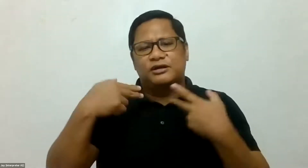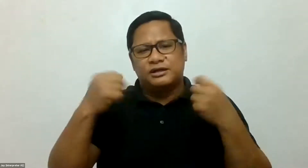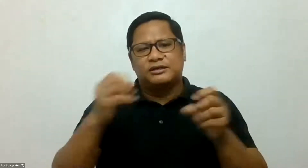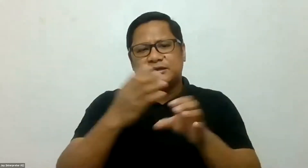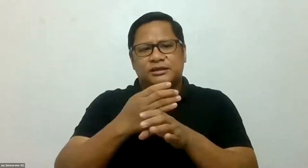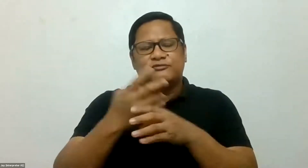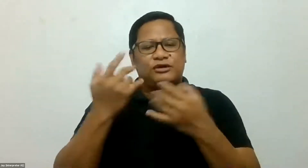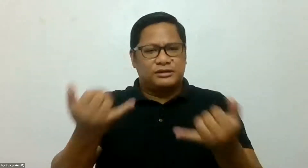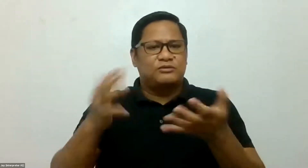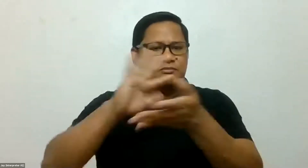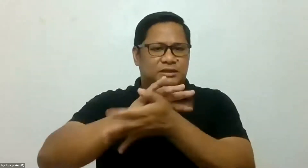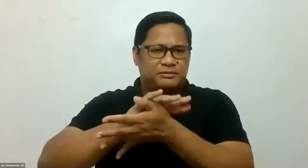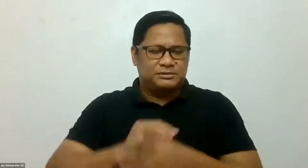pandemic crisis?